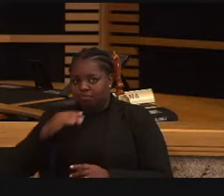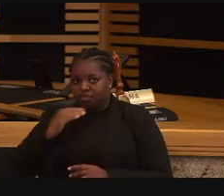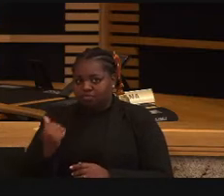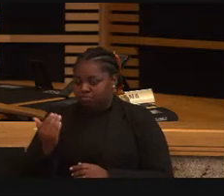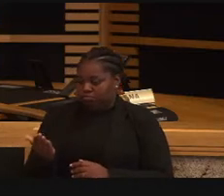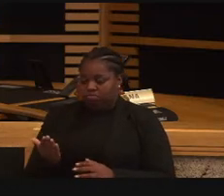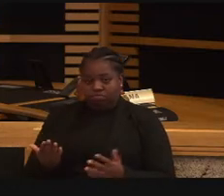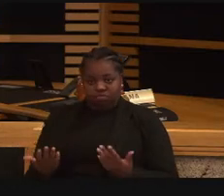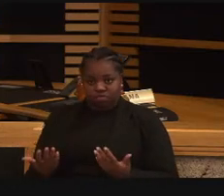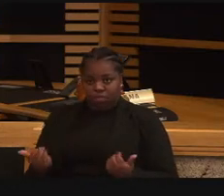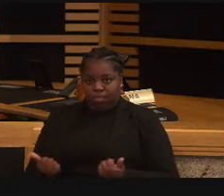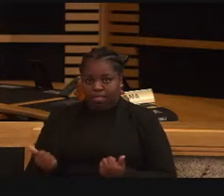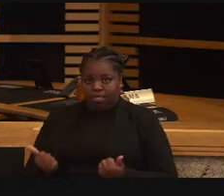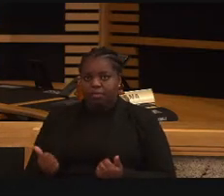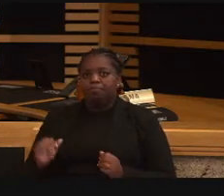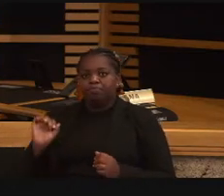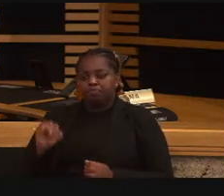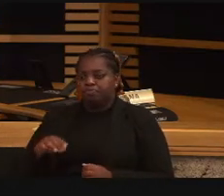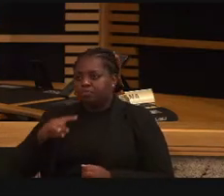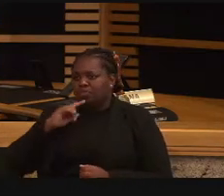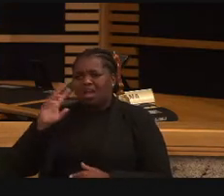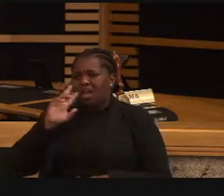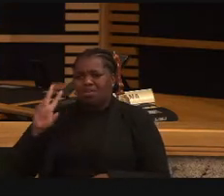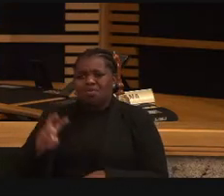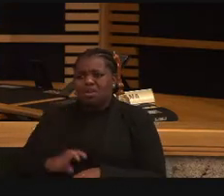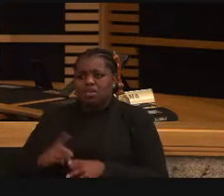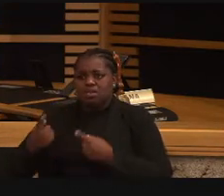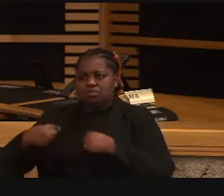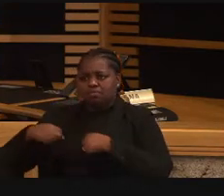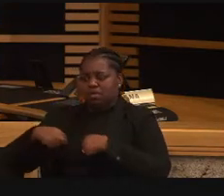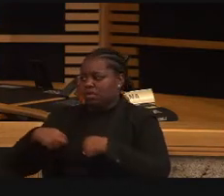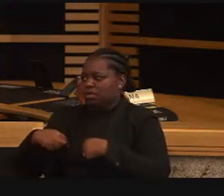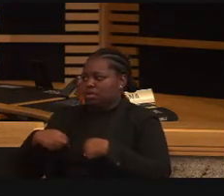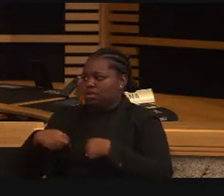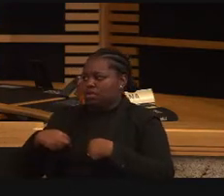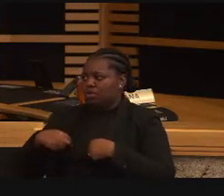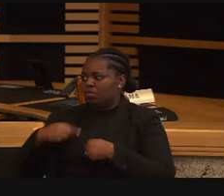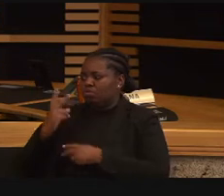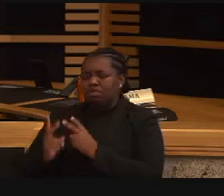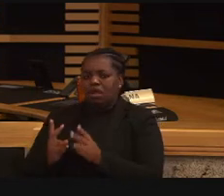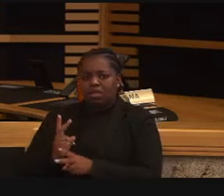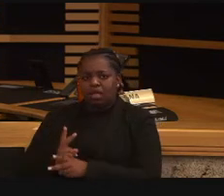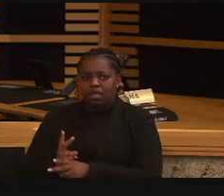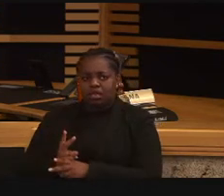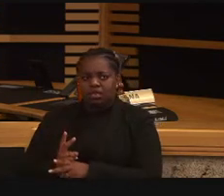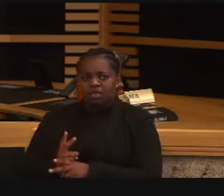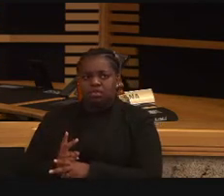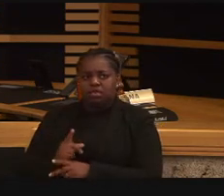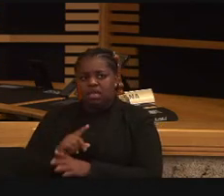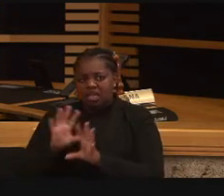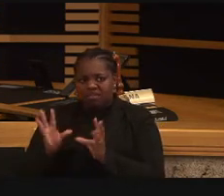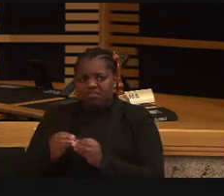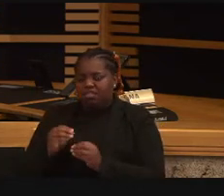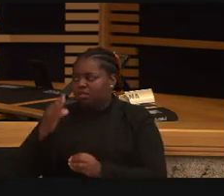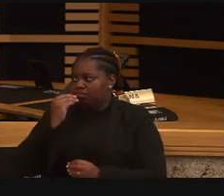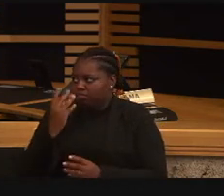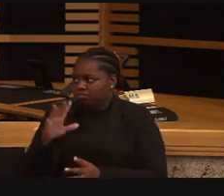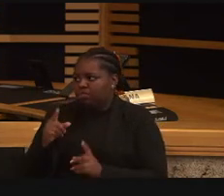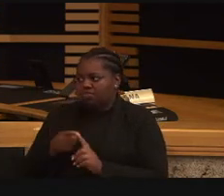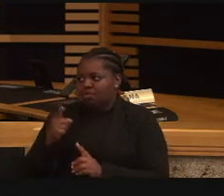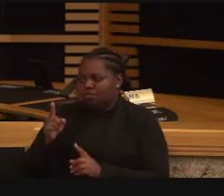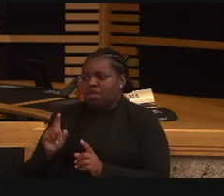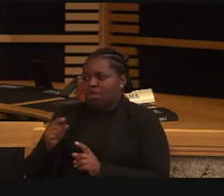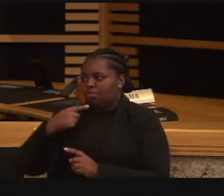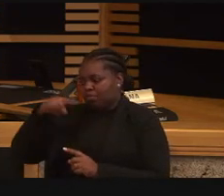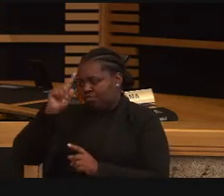house. Therefore, there will be no need, that is, for me to do repetition and repeat what has been said by the portfolio committee,